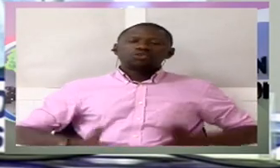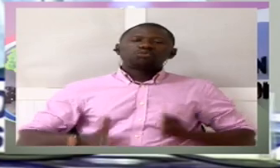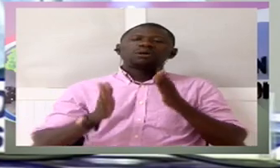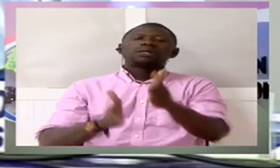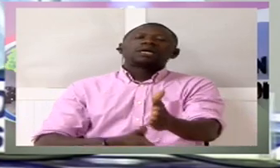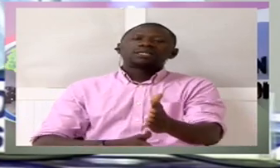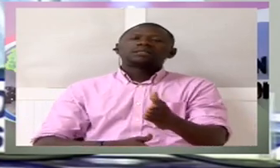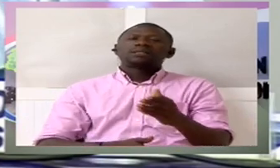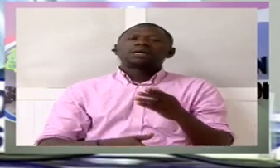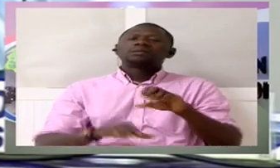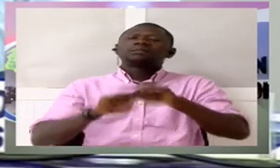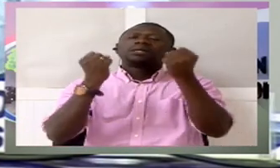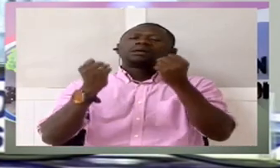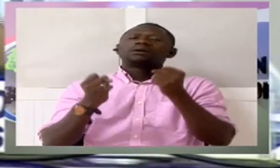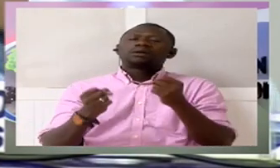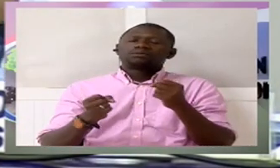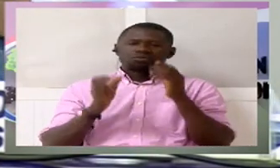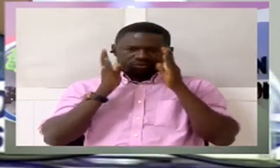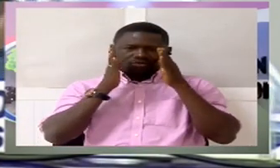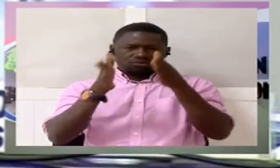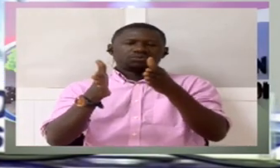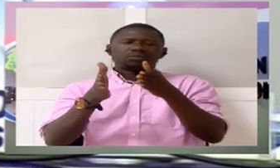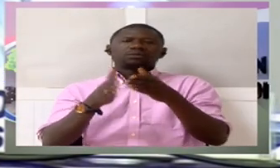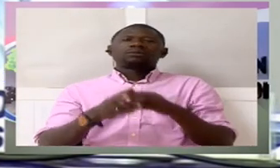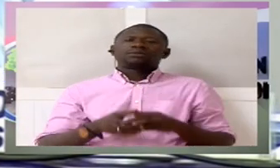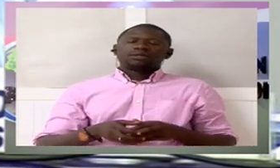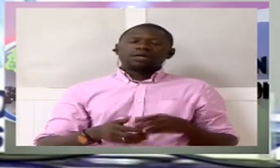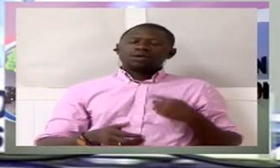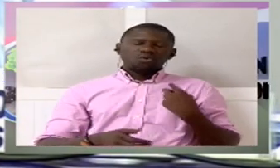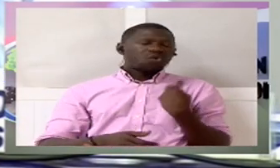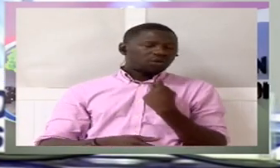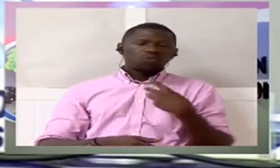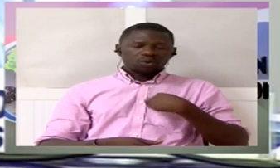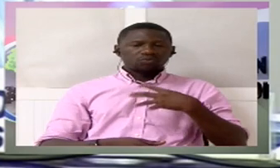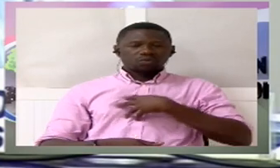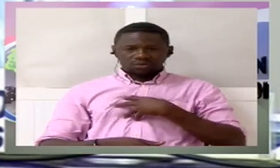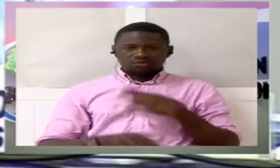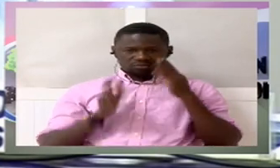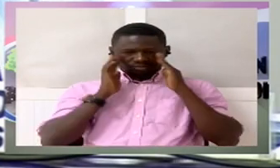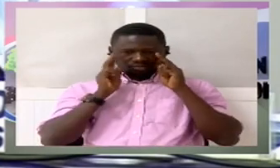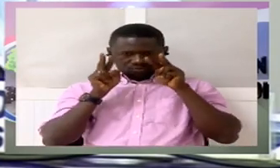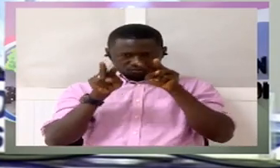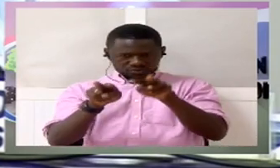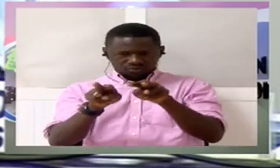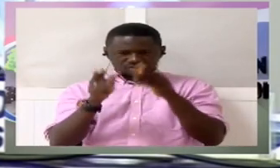Kala Hadamaya Nyanto Lutina. That's the bit we want to focus. Laftanya Tilina Walela.